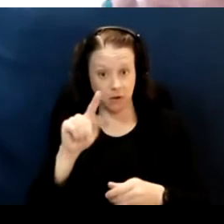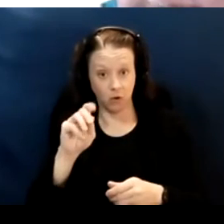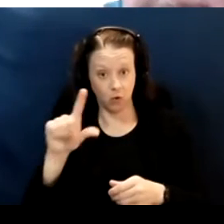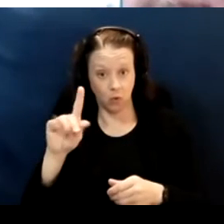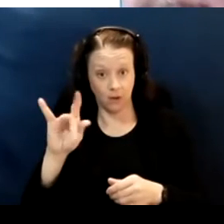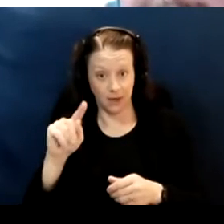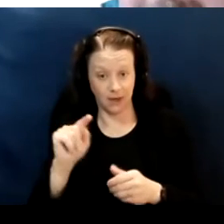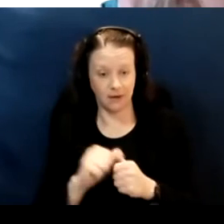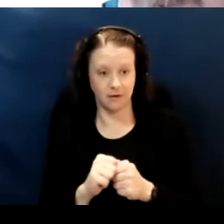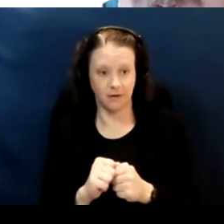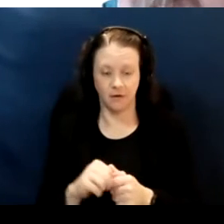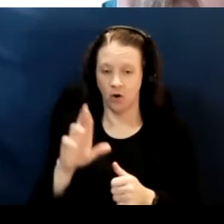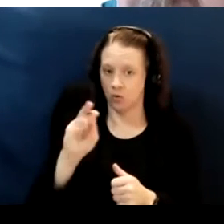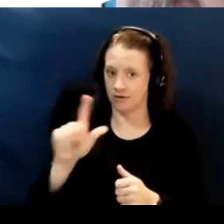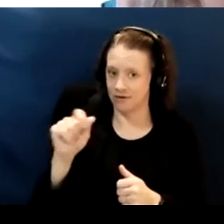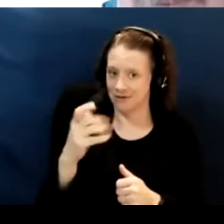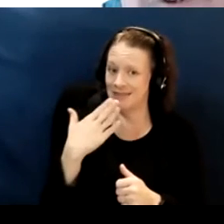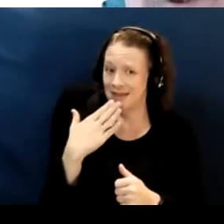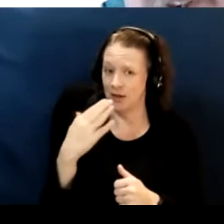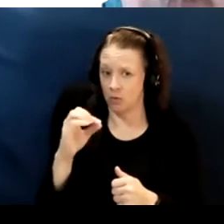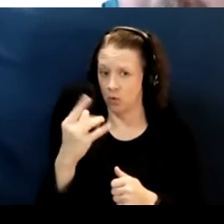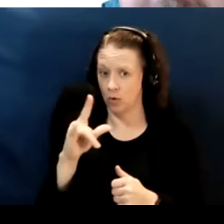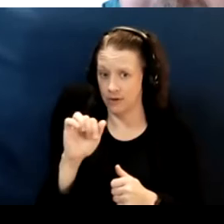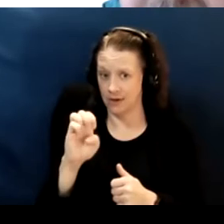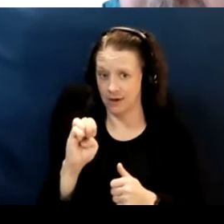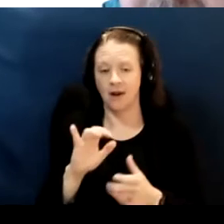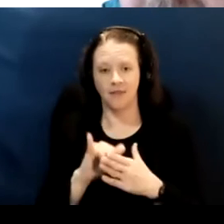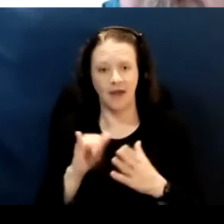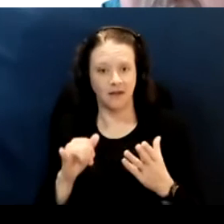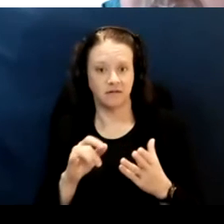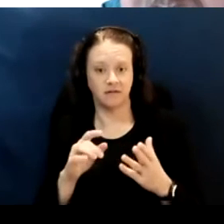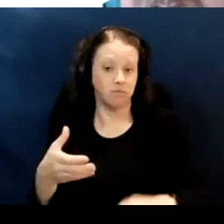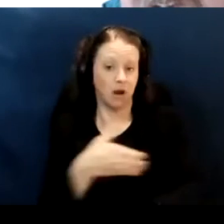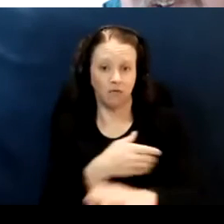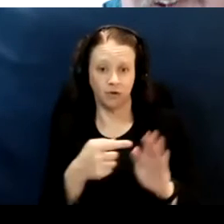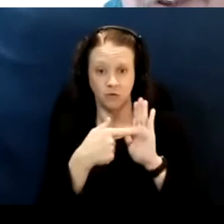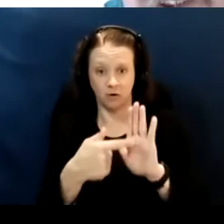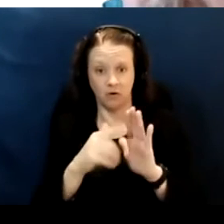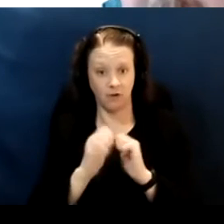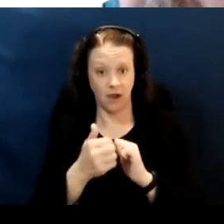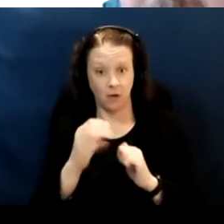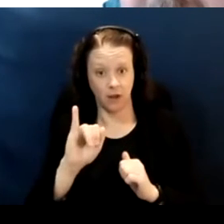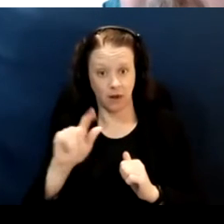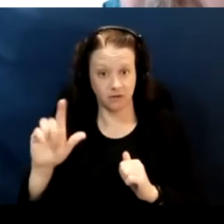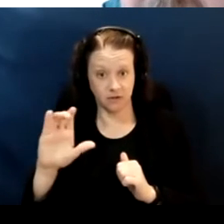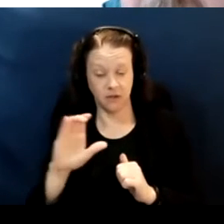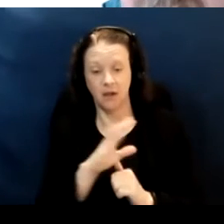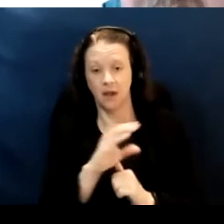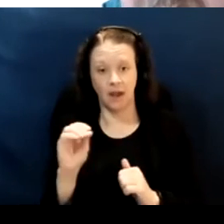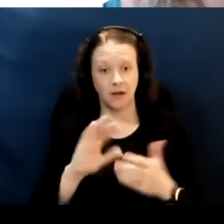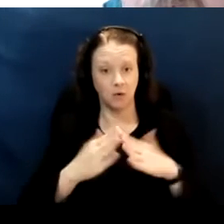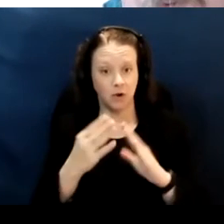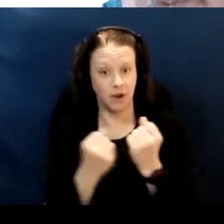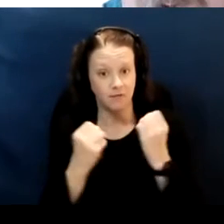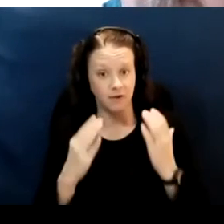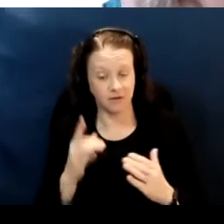And that's actually a powerful demonstration of how the ILCs and community advocates like Goldie can